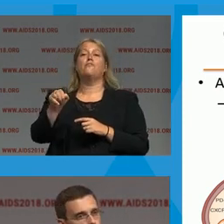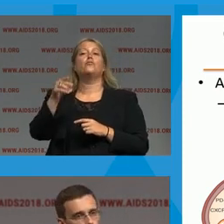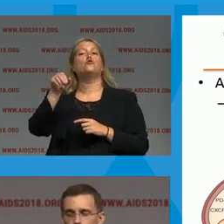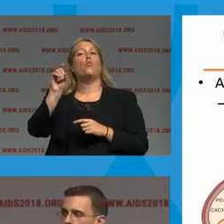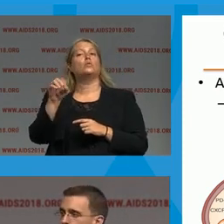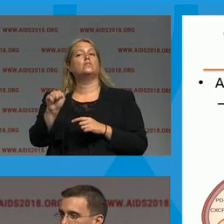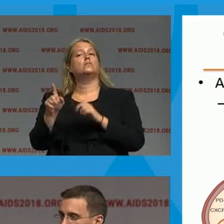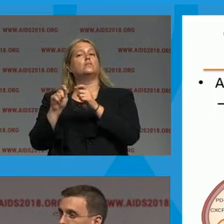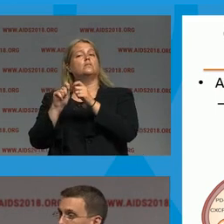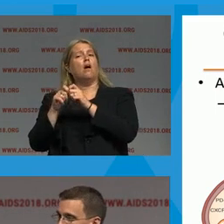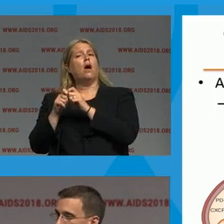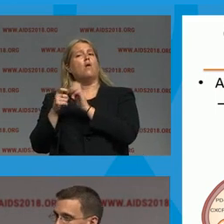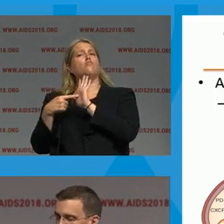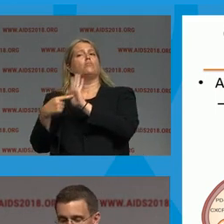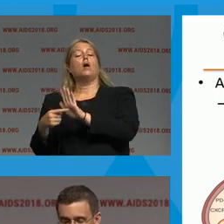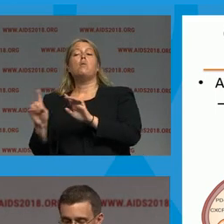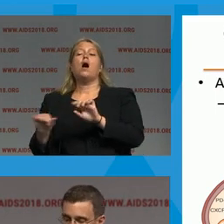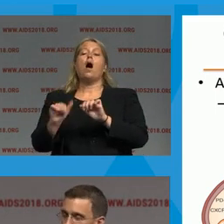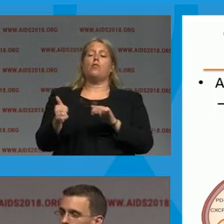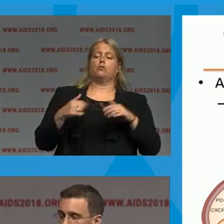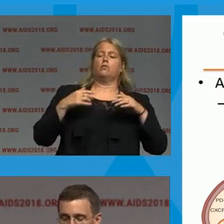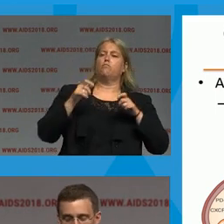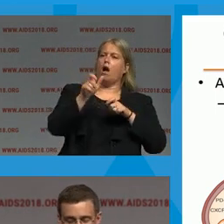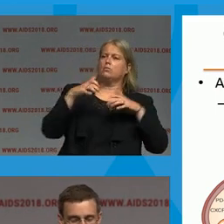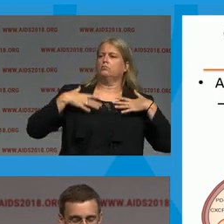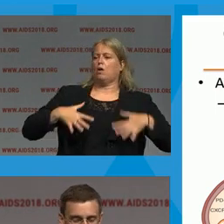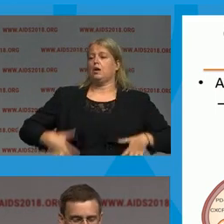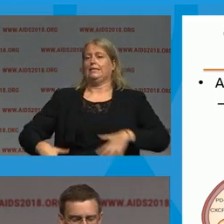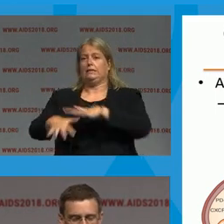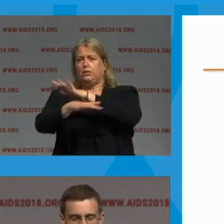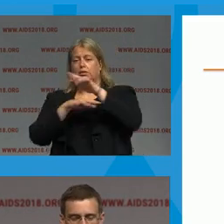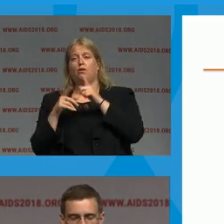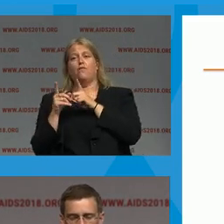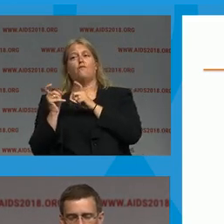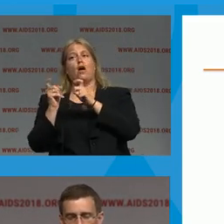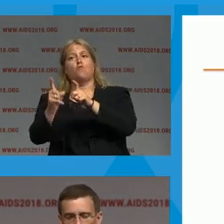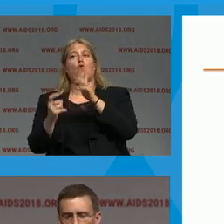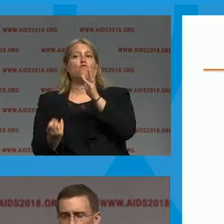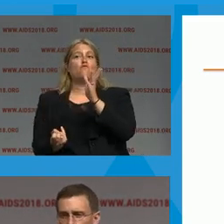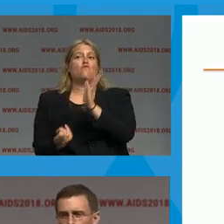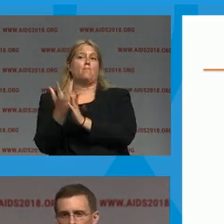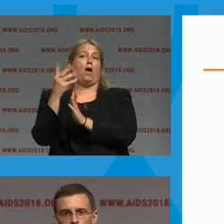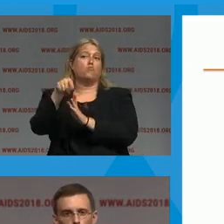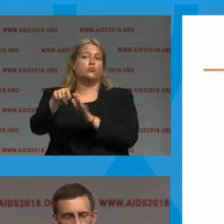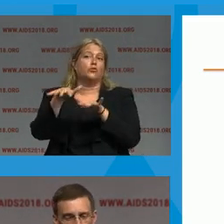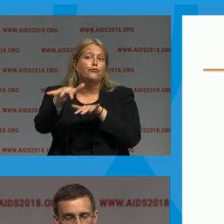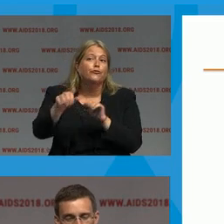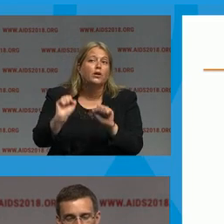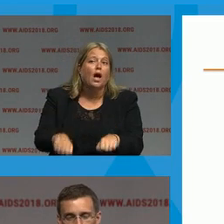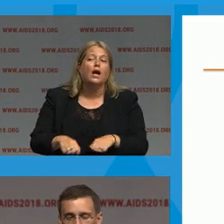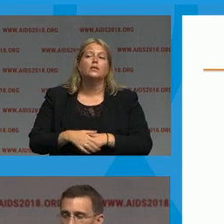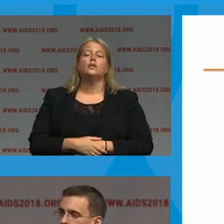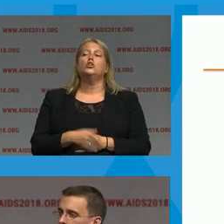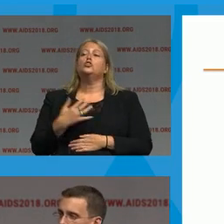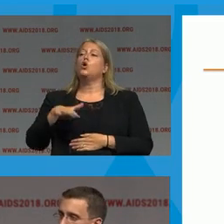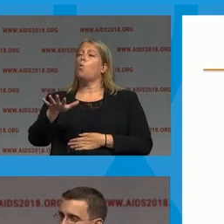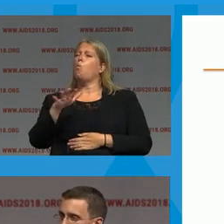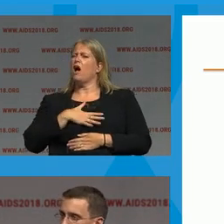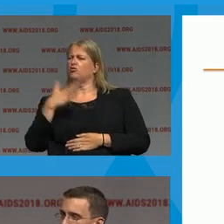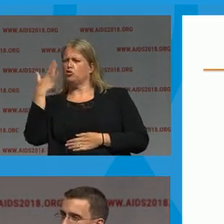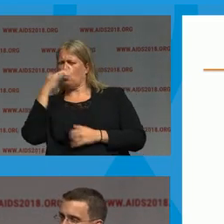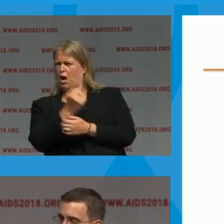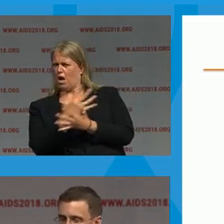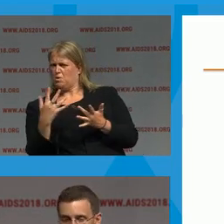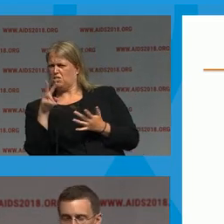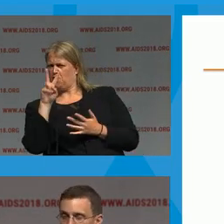other tissues or compartments around the body that might contribute to viral rebound. So if we really want to know the viral reservoir and we want to